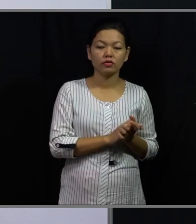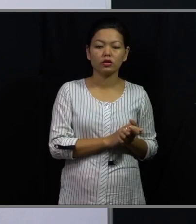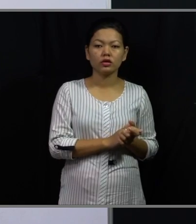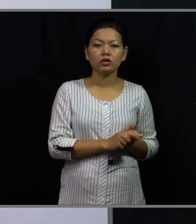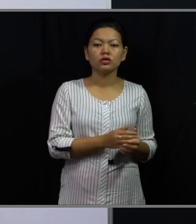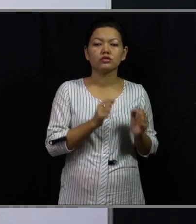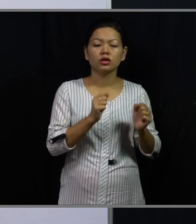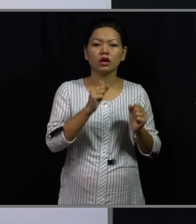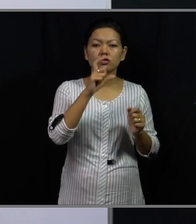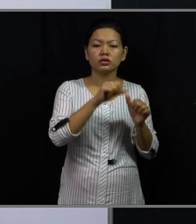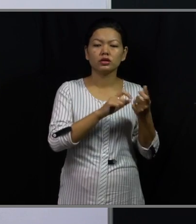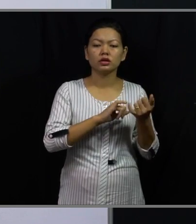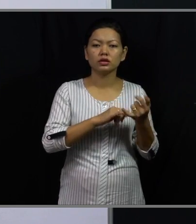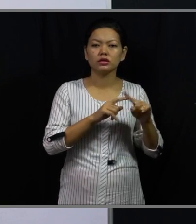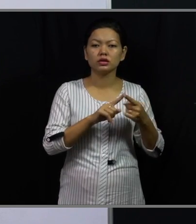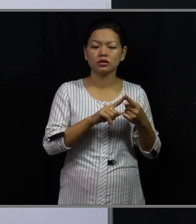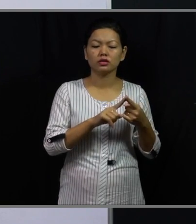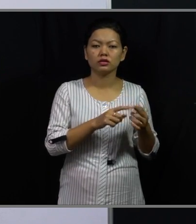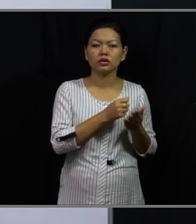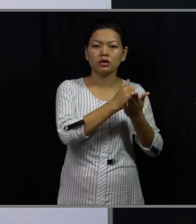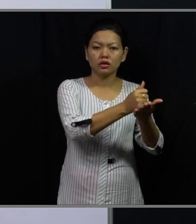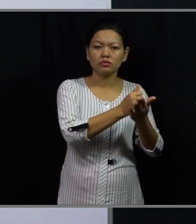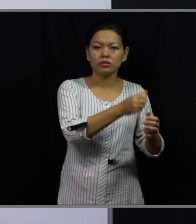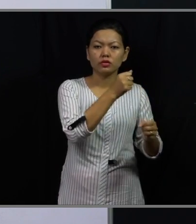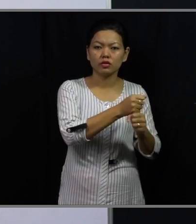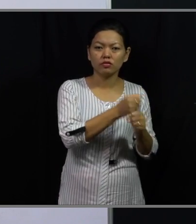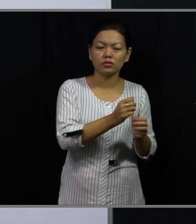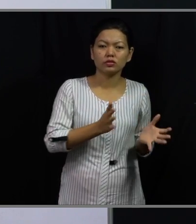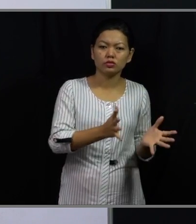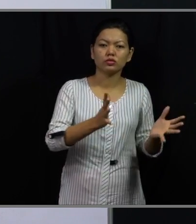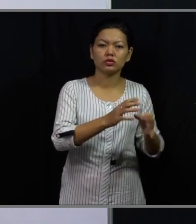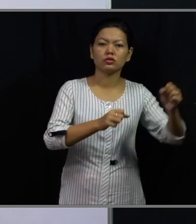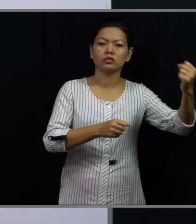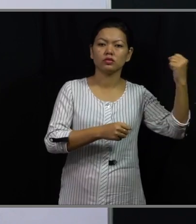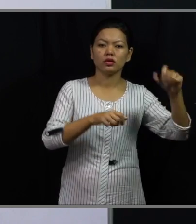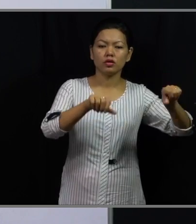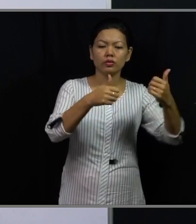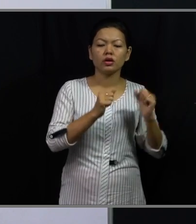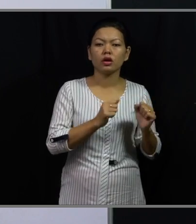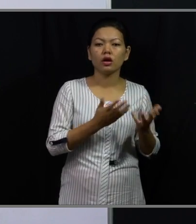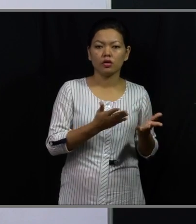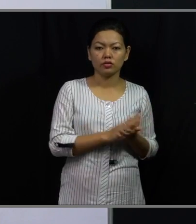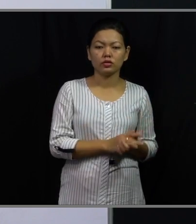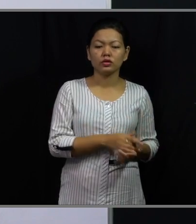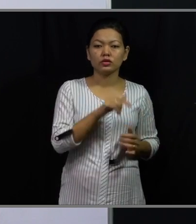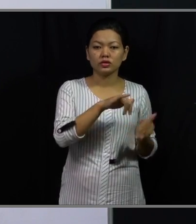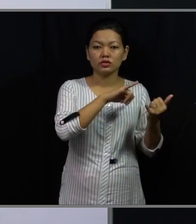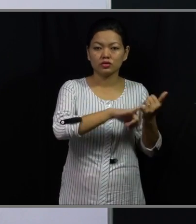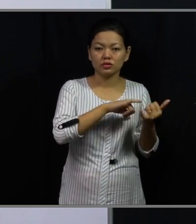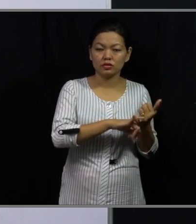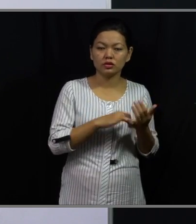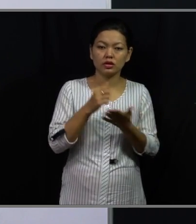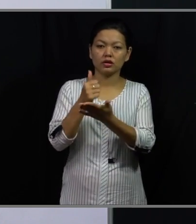in helping the government to run, or to come in power, right? So, in order to know that, okay, they help each other.